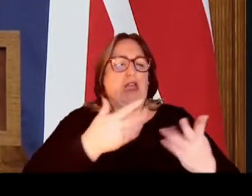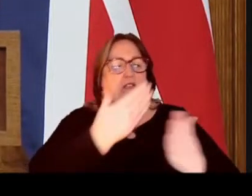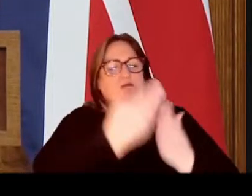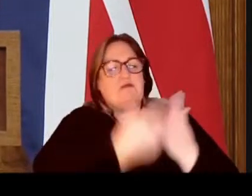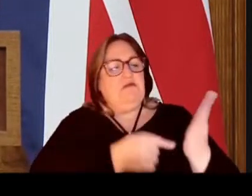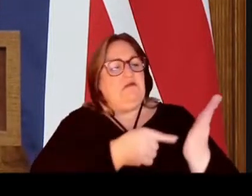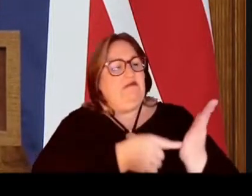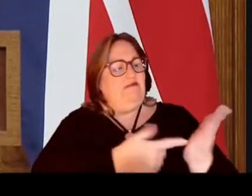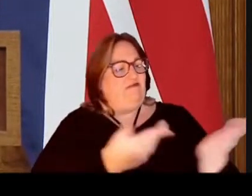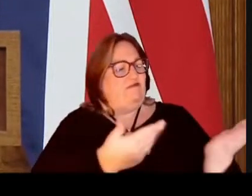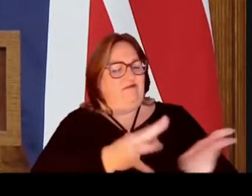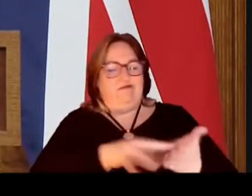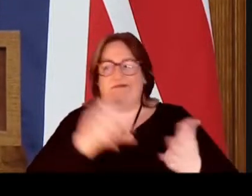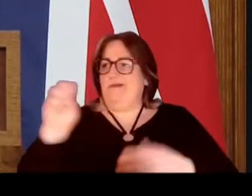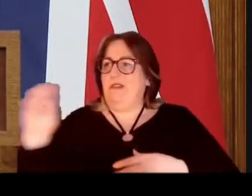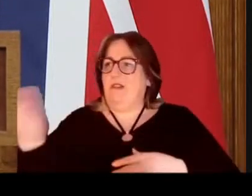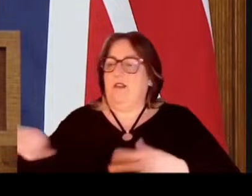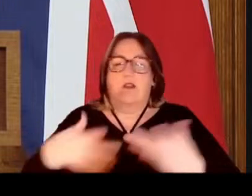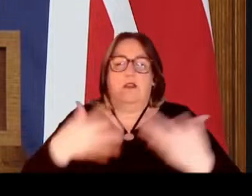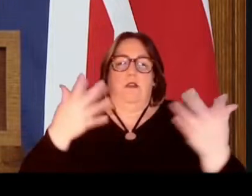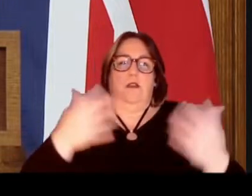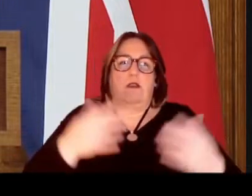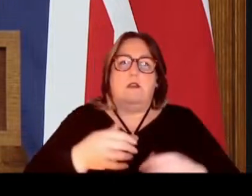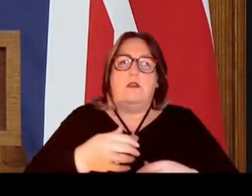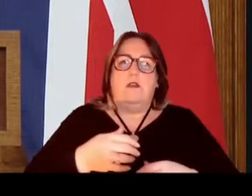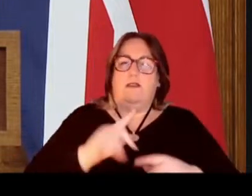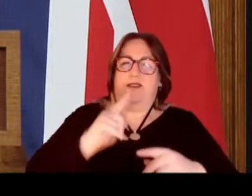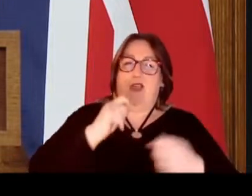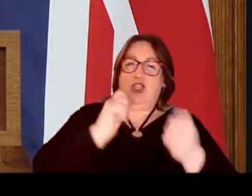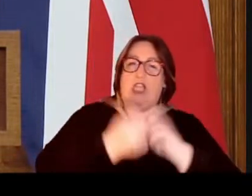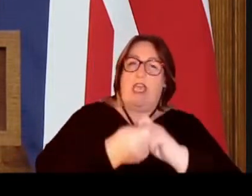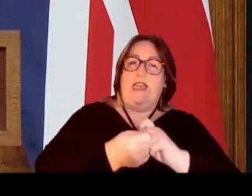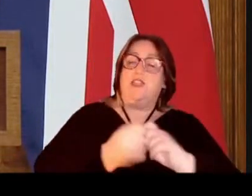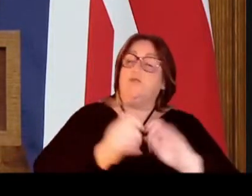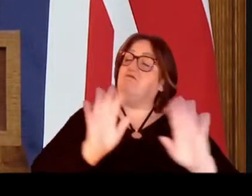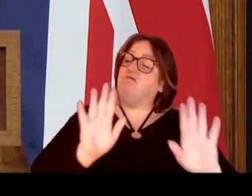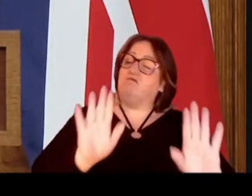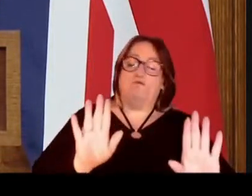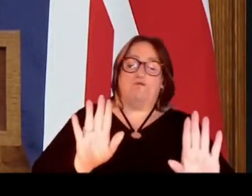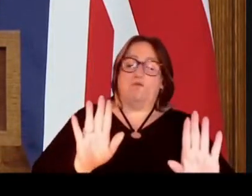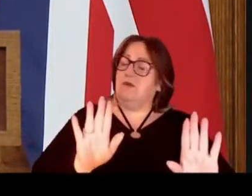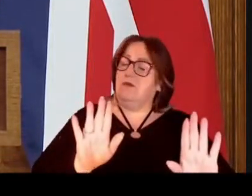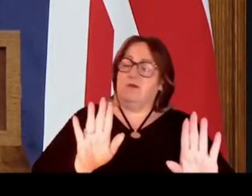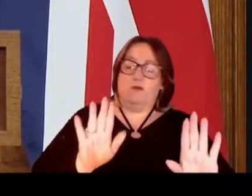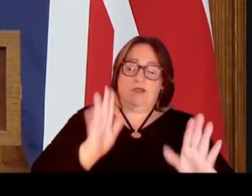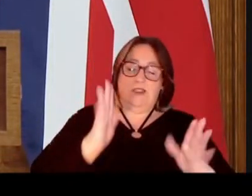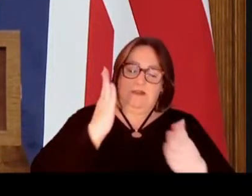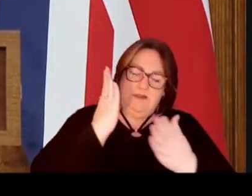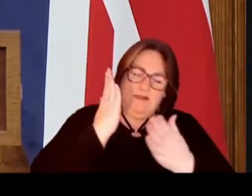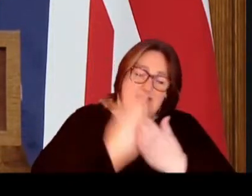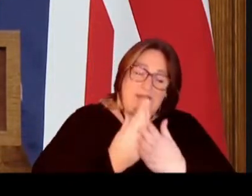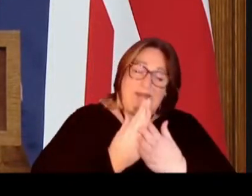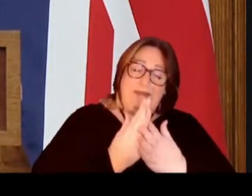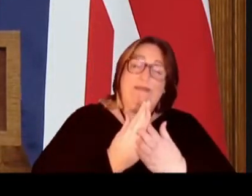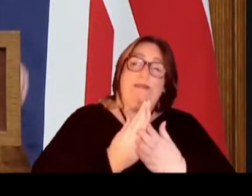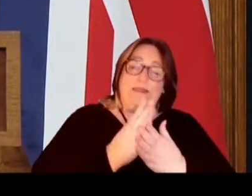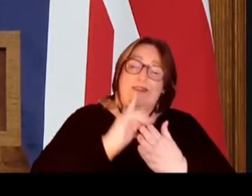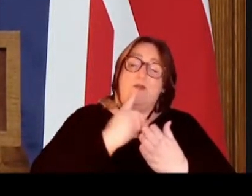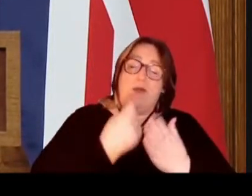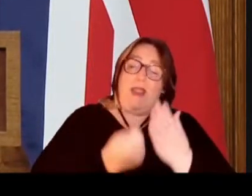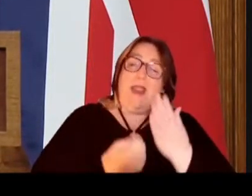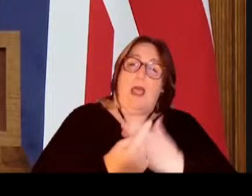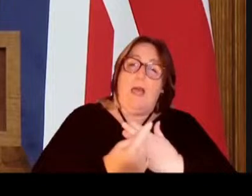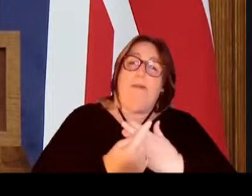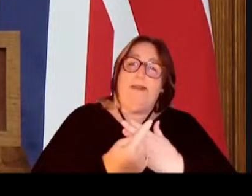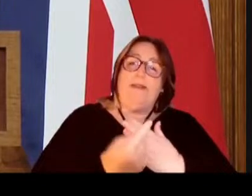to change that, frankly, has become the oxygen of wider conspiracy. And